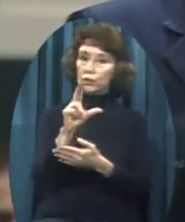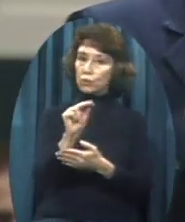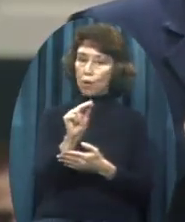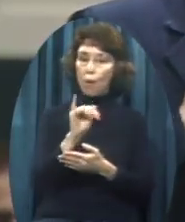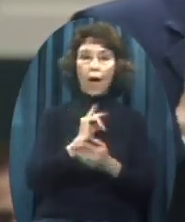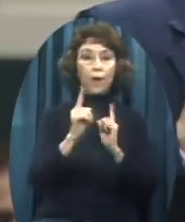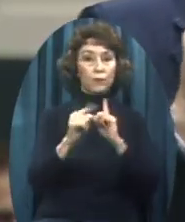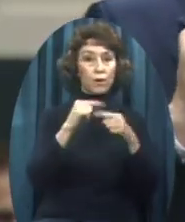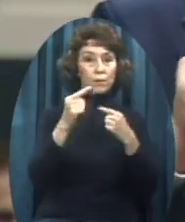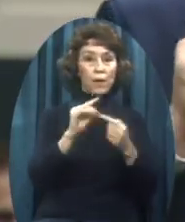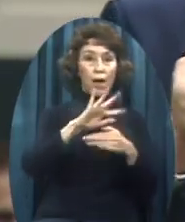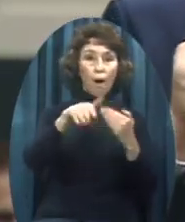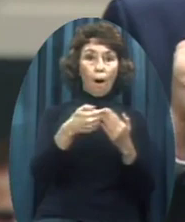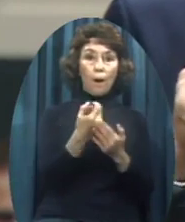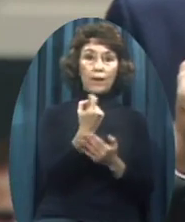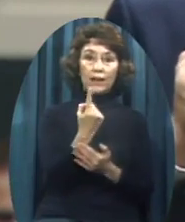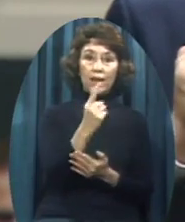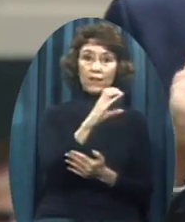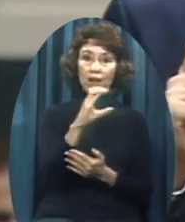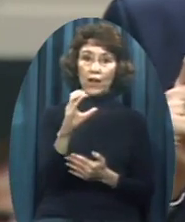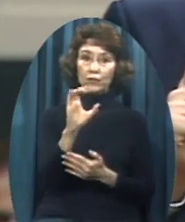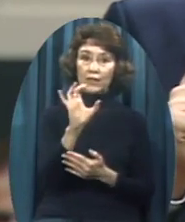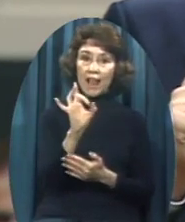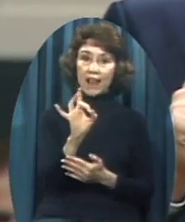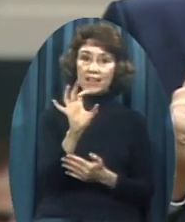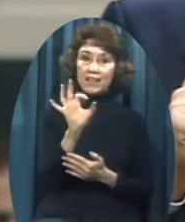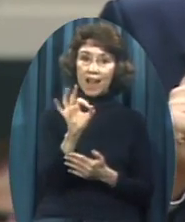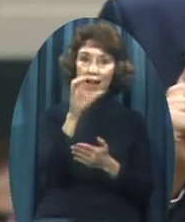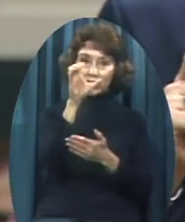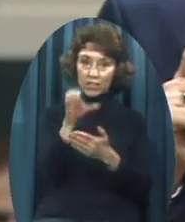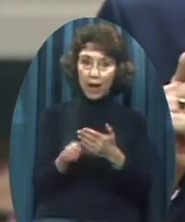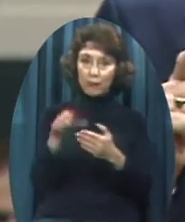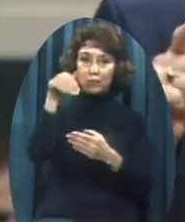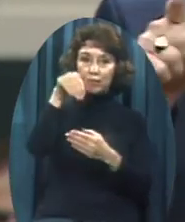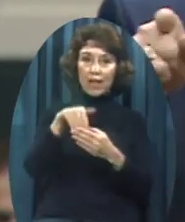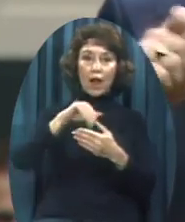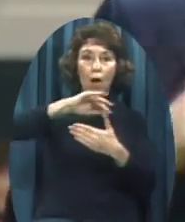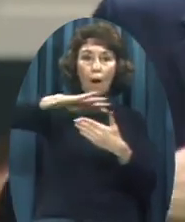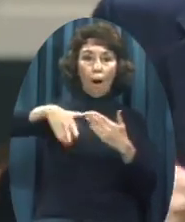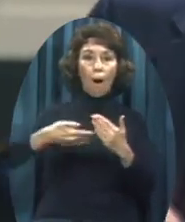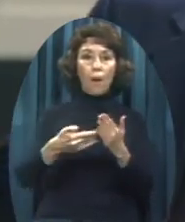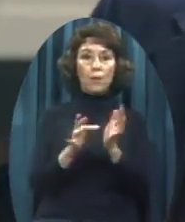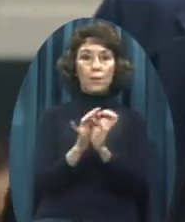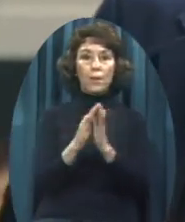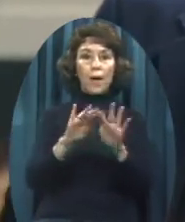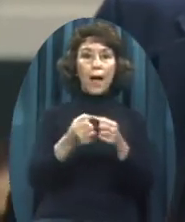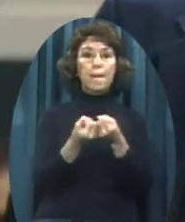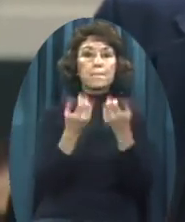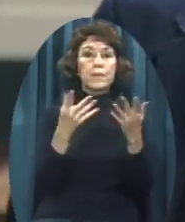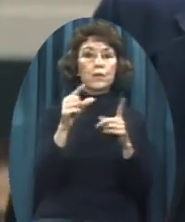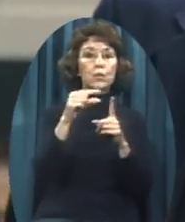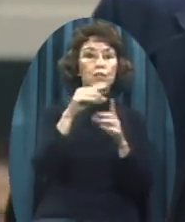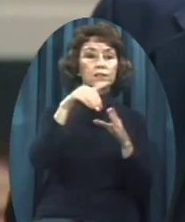all 1,189 chapters on the Bible. Cal Thomas, how many words in the Bible?